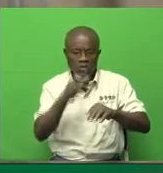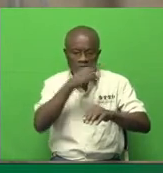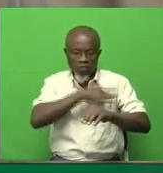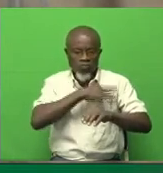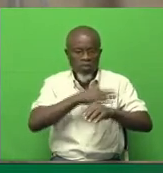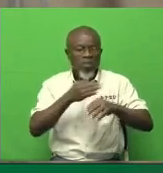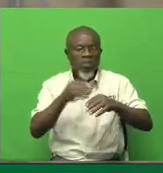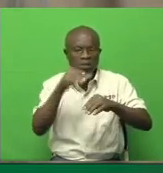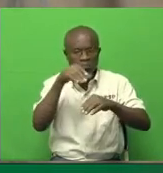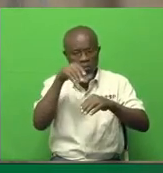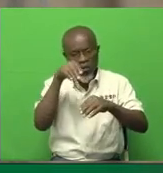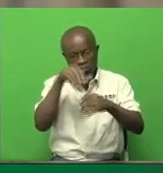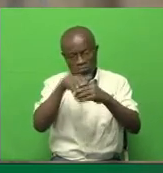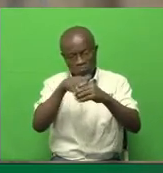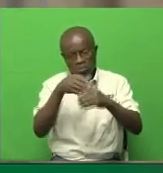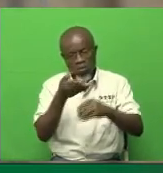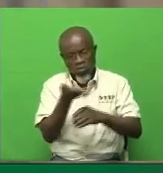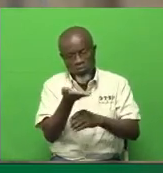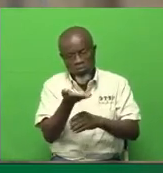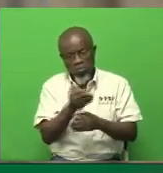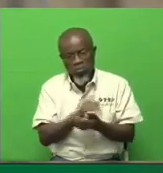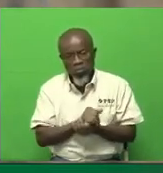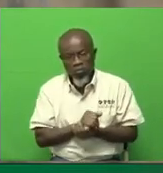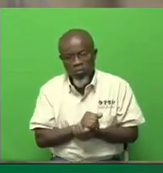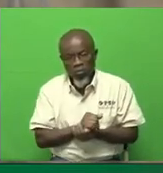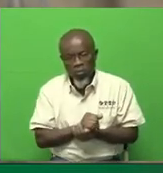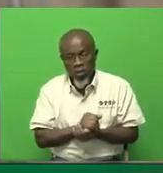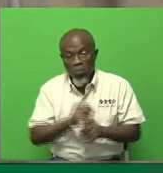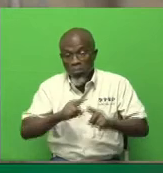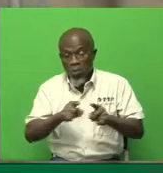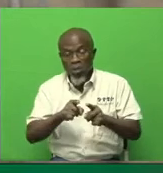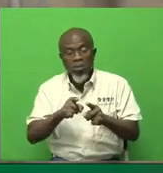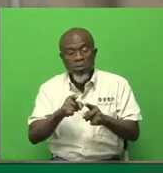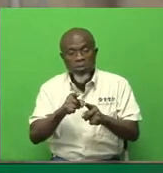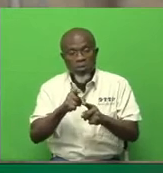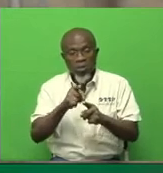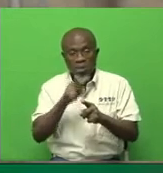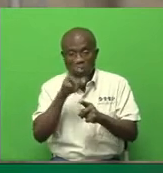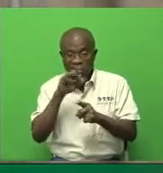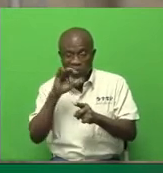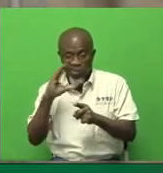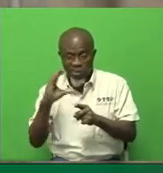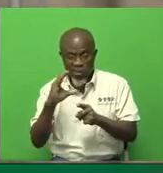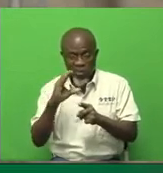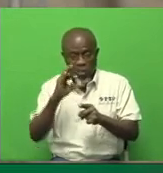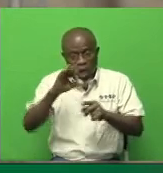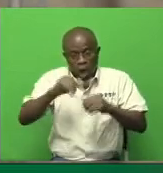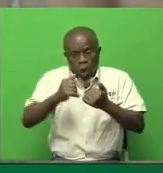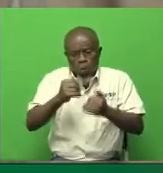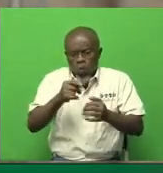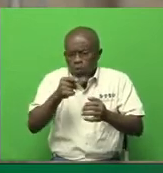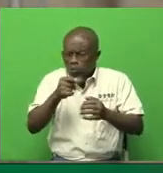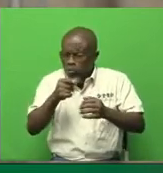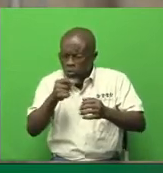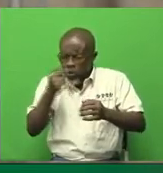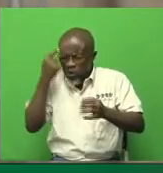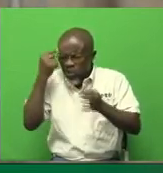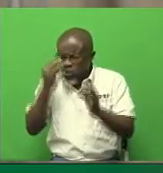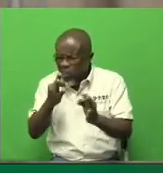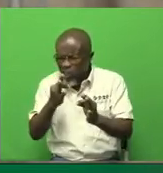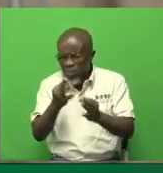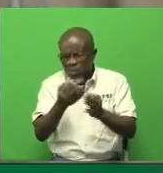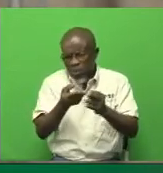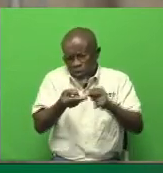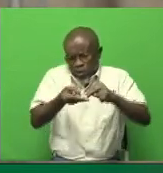Mr Deputy speaker I want to remind the Ric that in determining these new rates it's a three-pronged approach